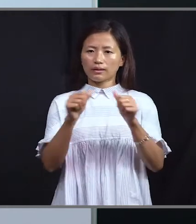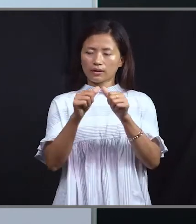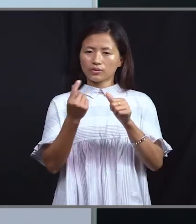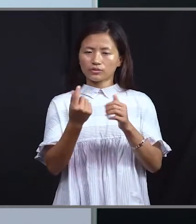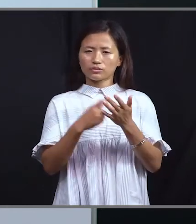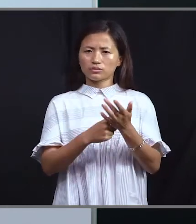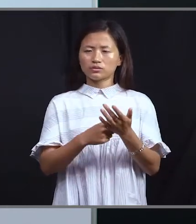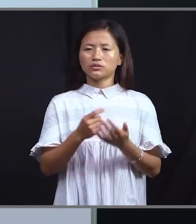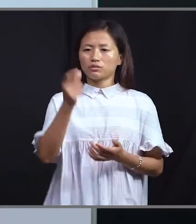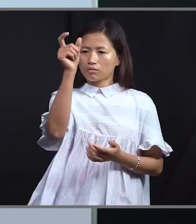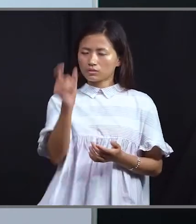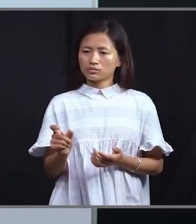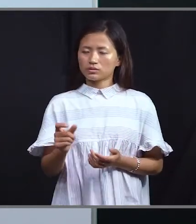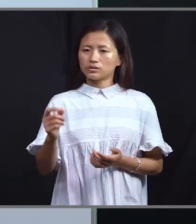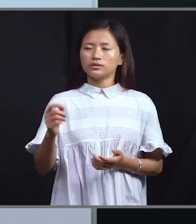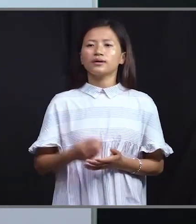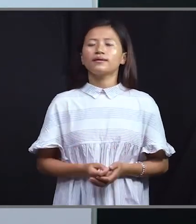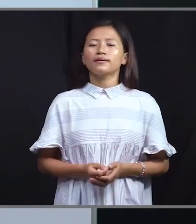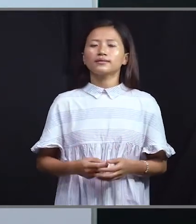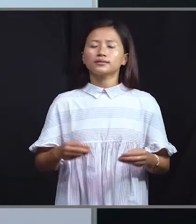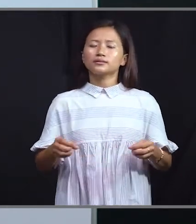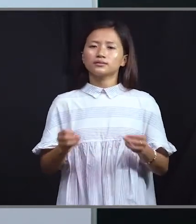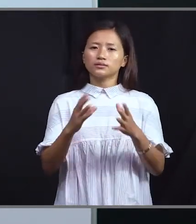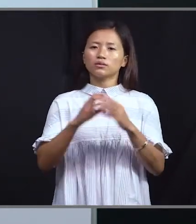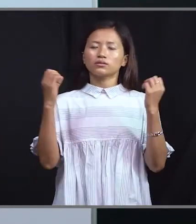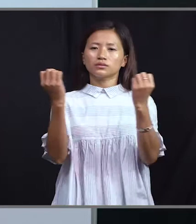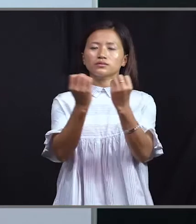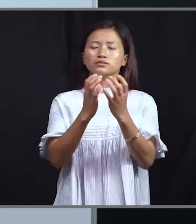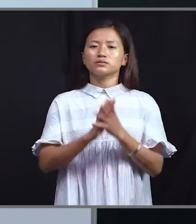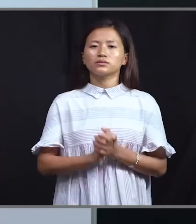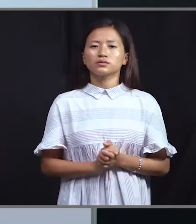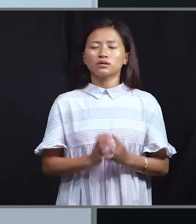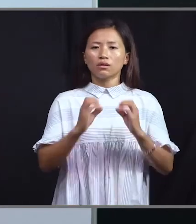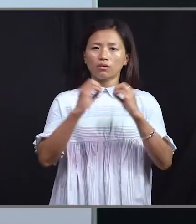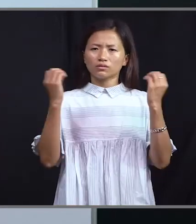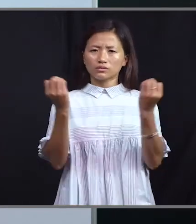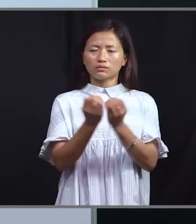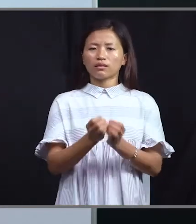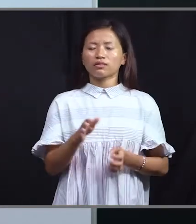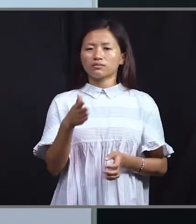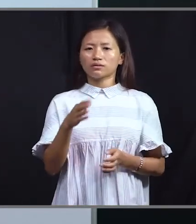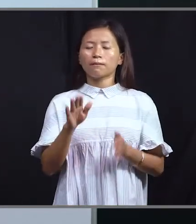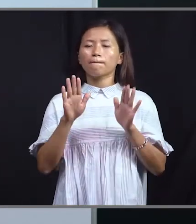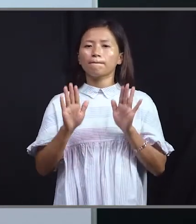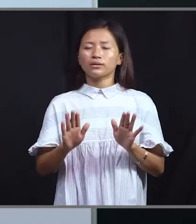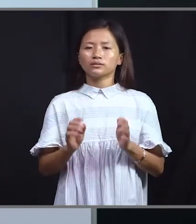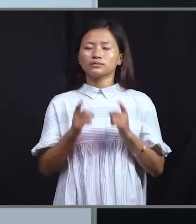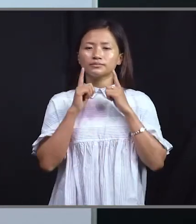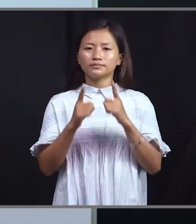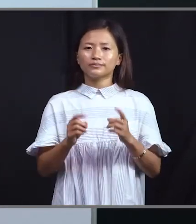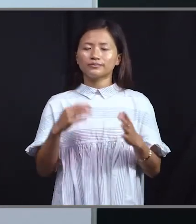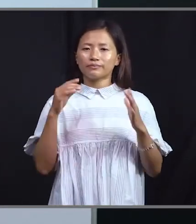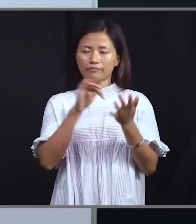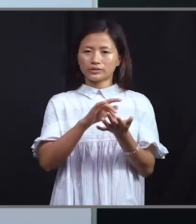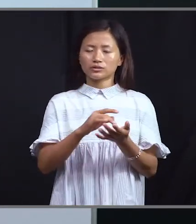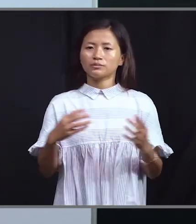authority, establish authority relationship in an organization. So organizing is nothing but bringing together